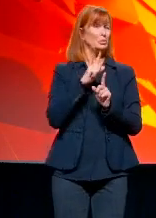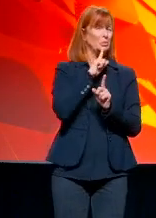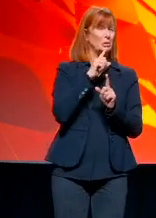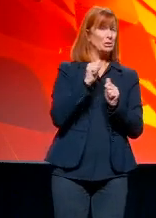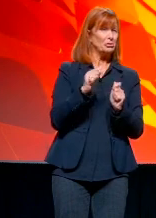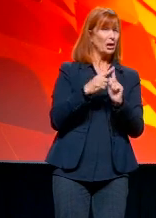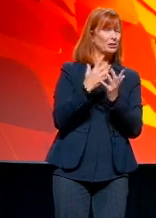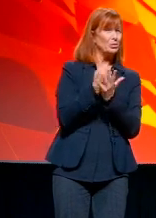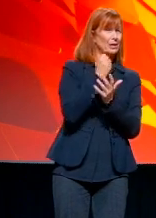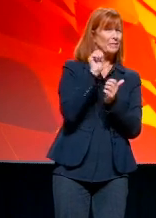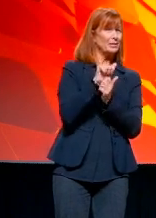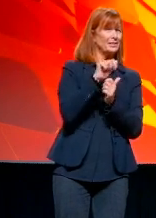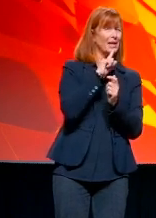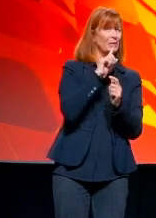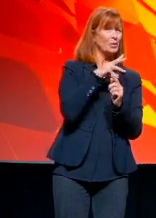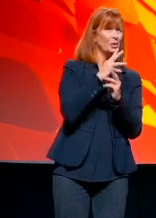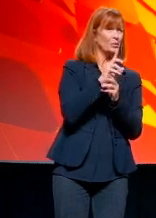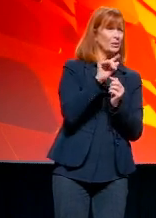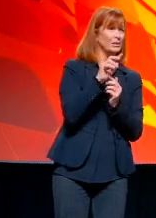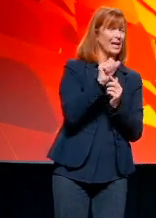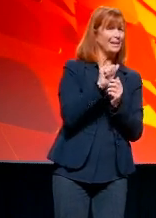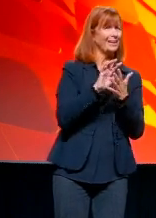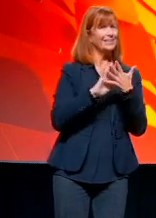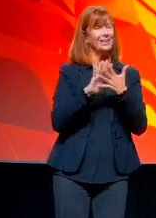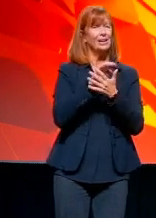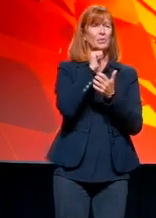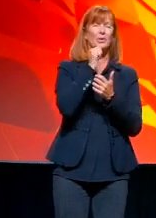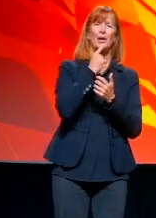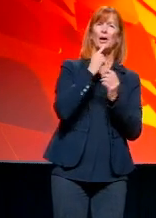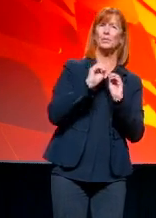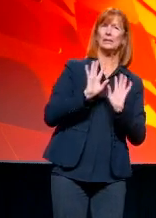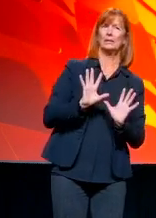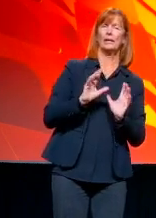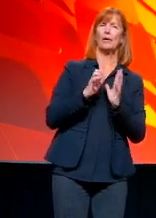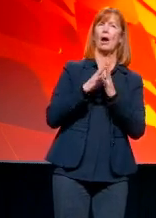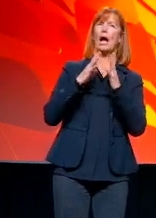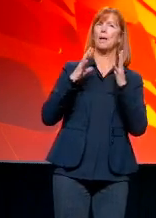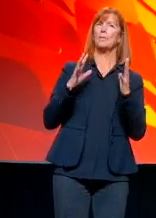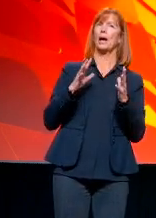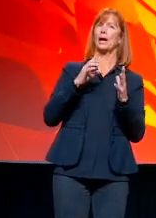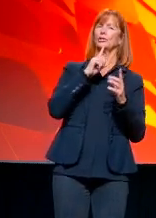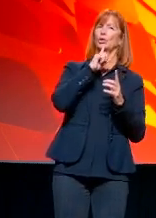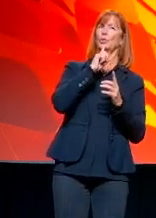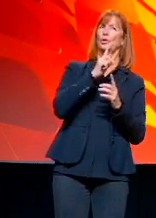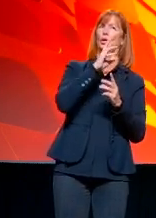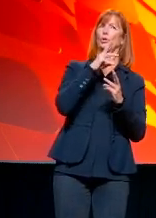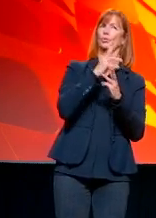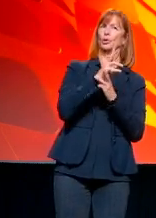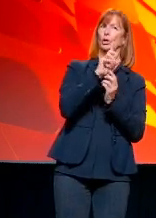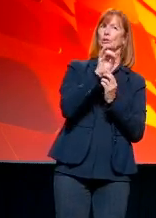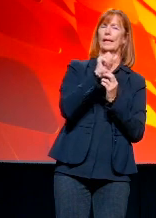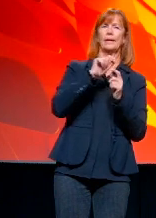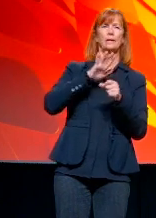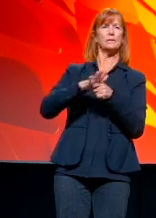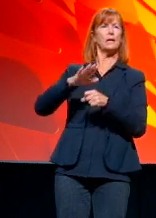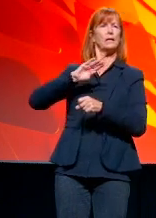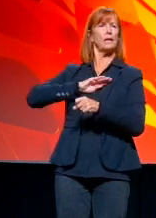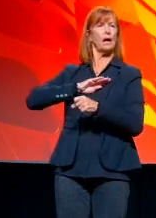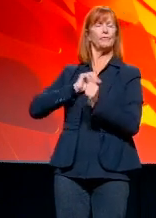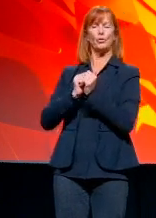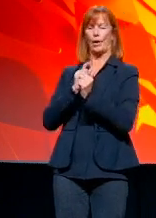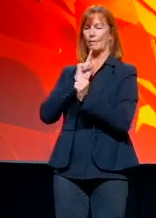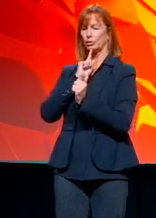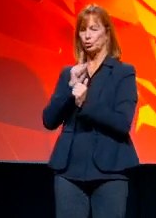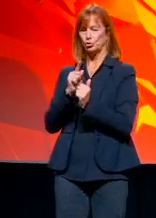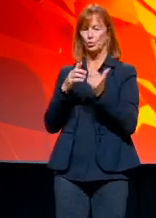So for us, it is a bit unclear, right? So how much real robot data will be sufficient for us to get kind of a true